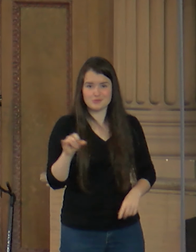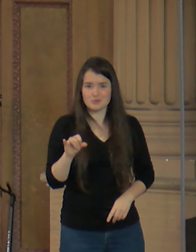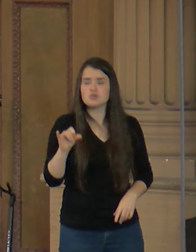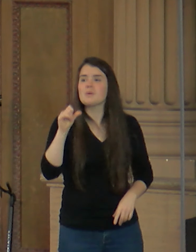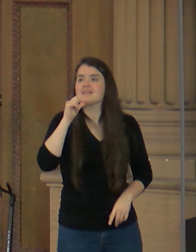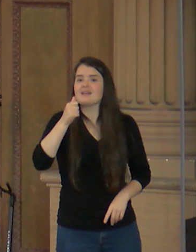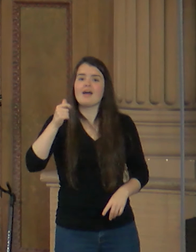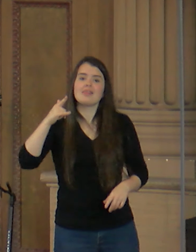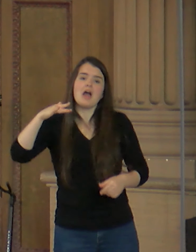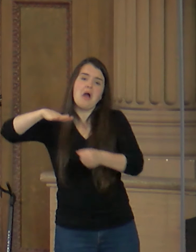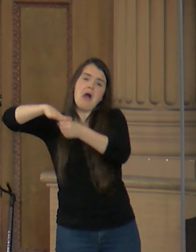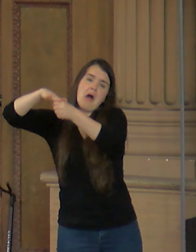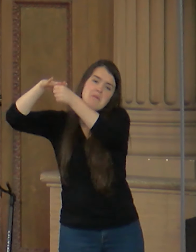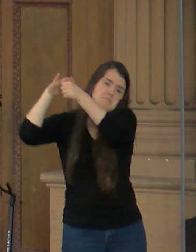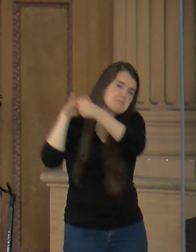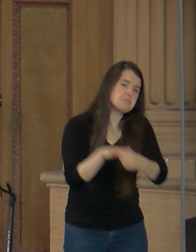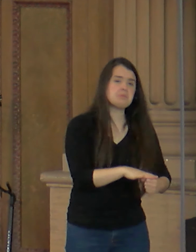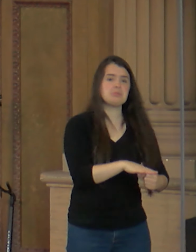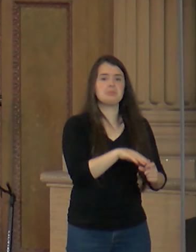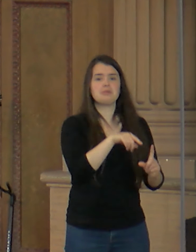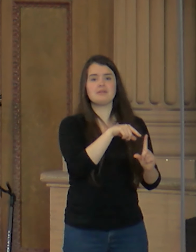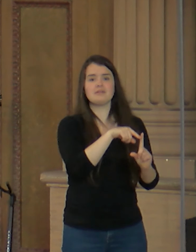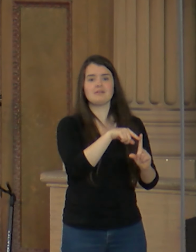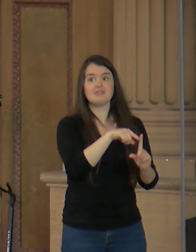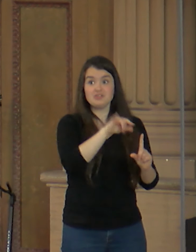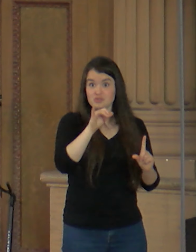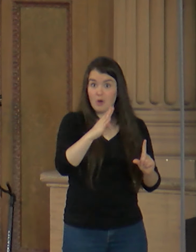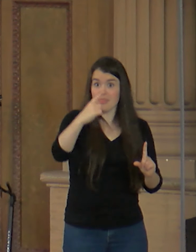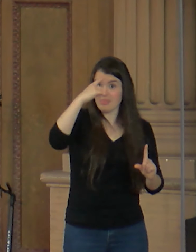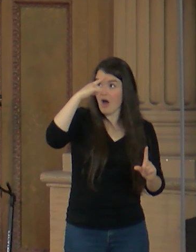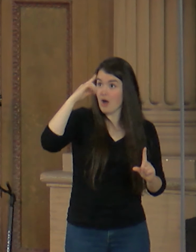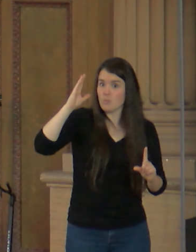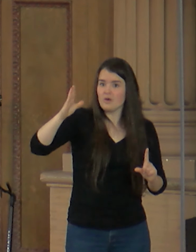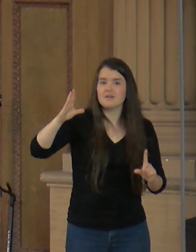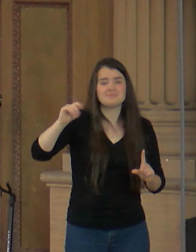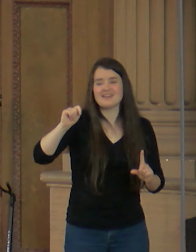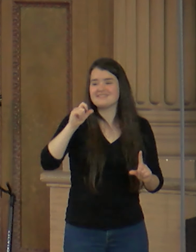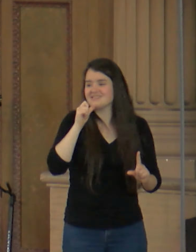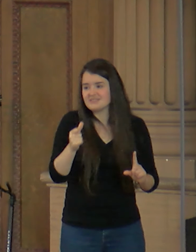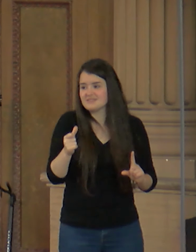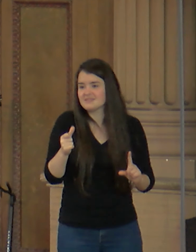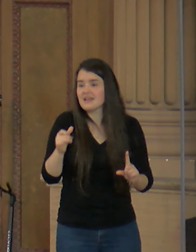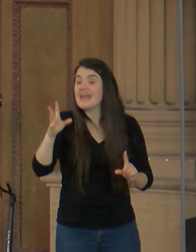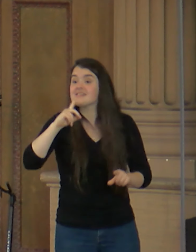over, like Job had said he would do. He answers him like a friend.